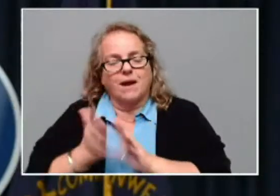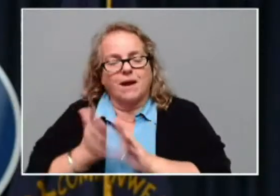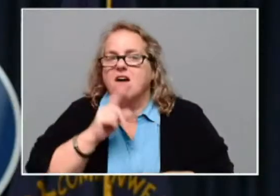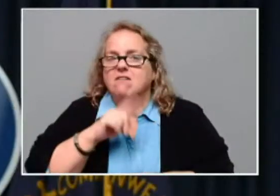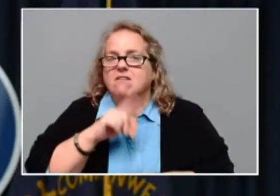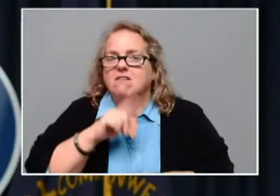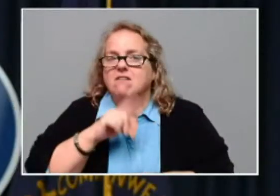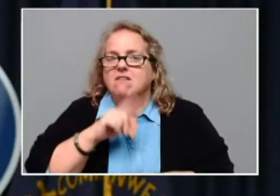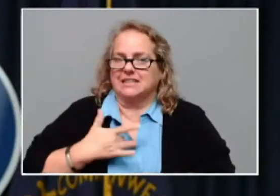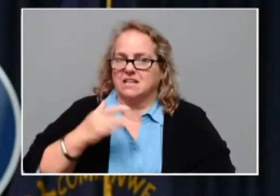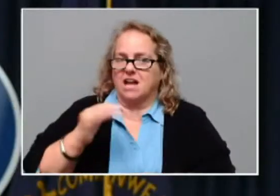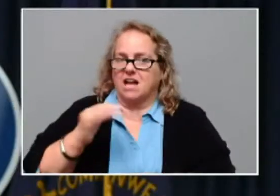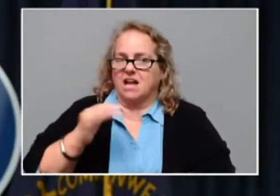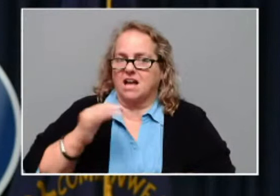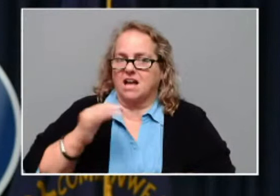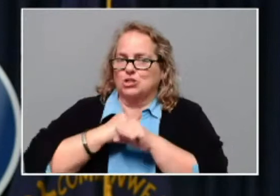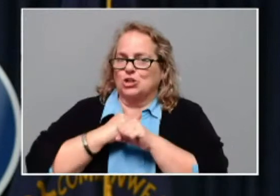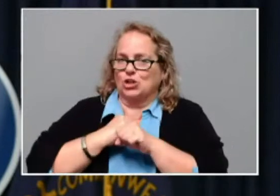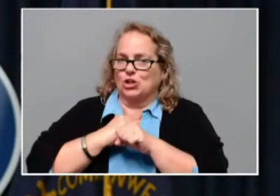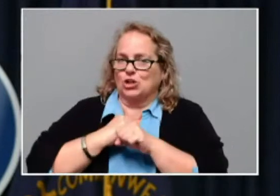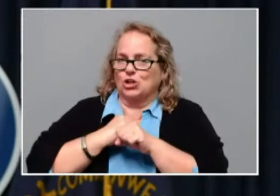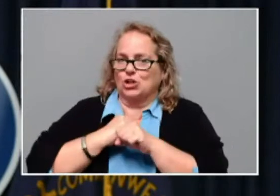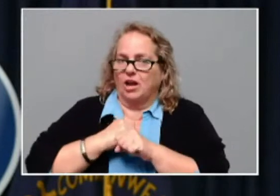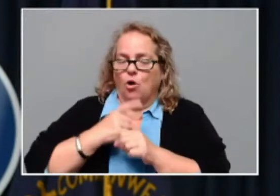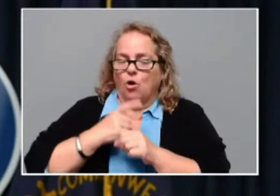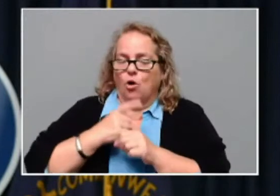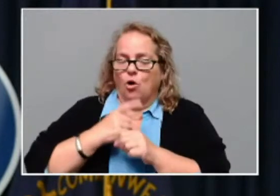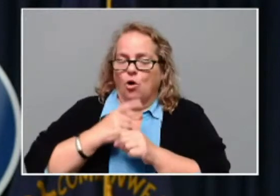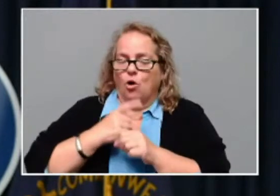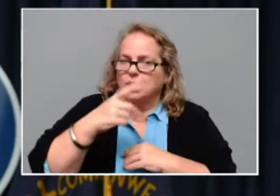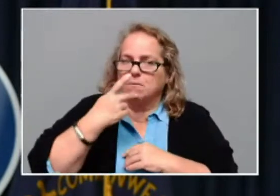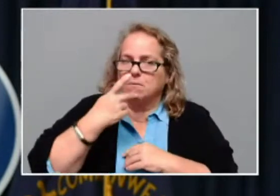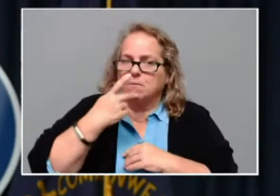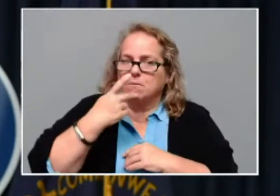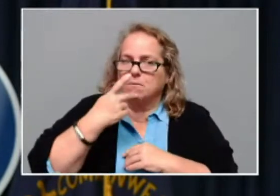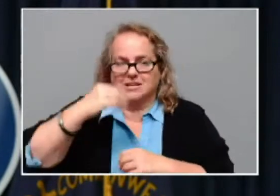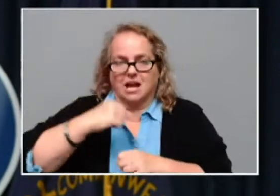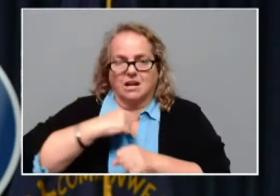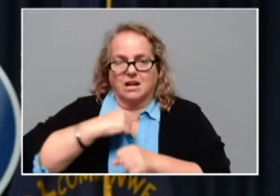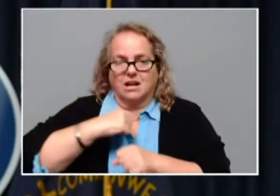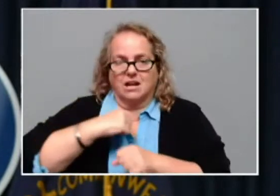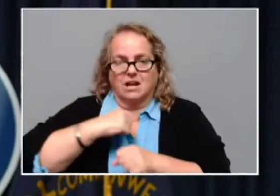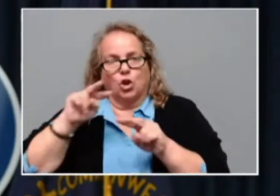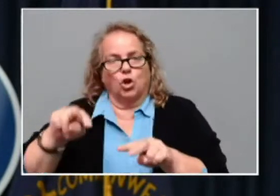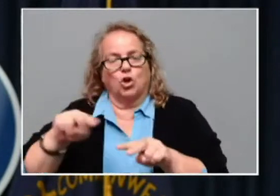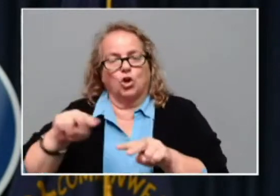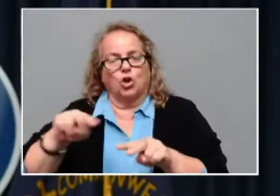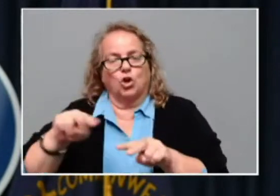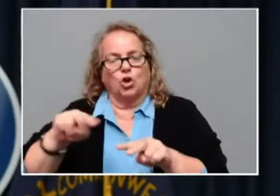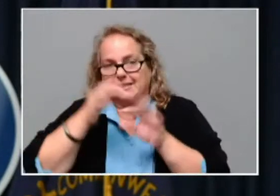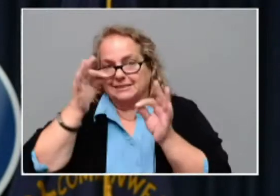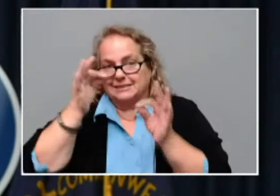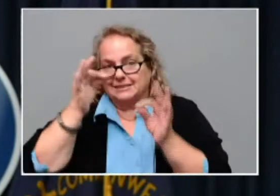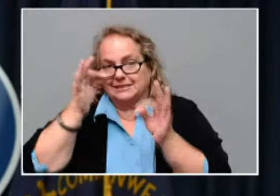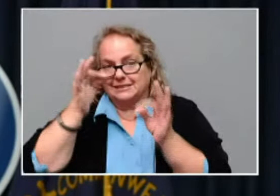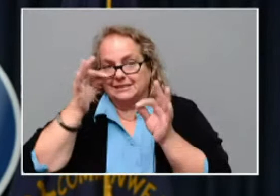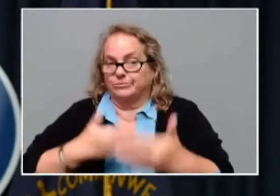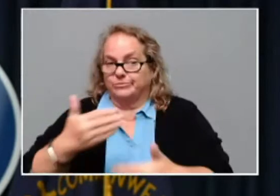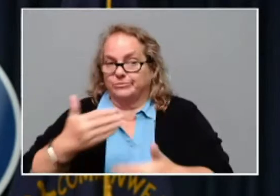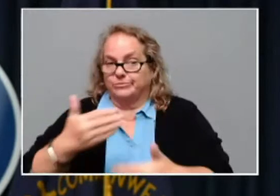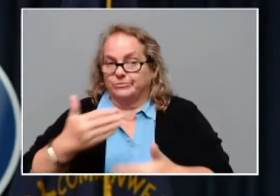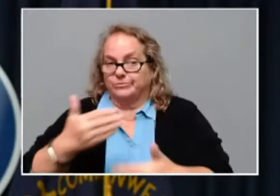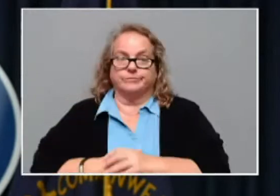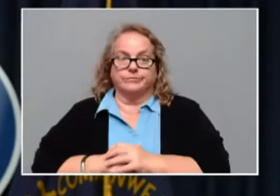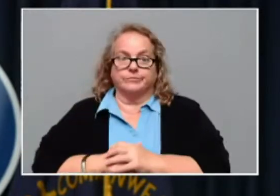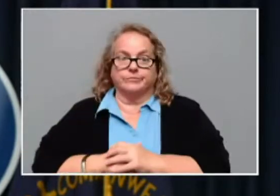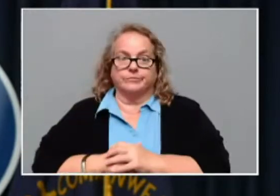should they and parents and guardians be looking at in making all these decisions moving forward? Thank you. So our case